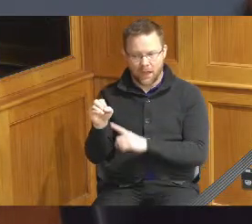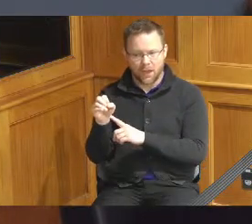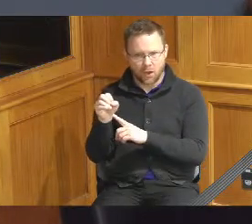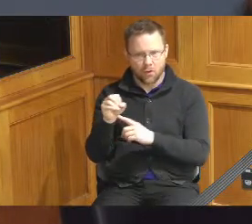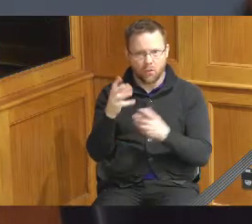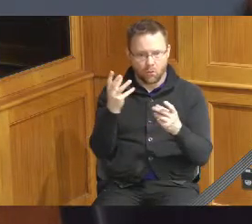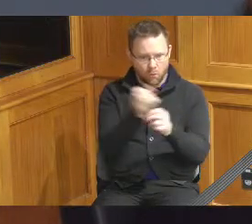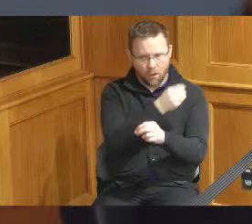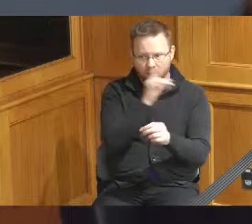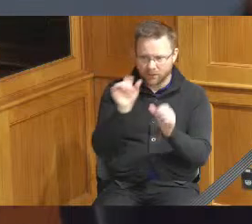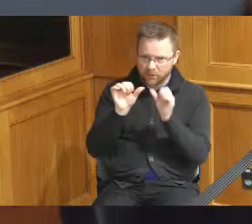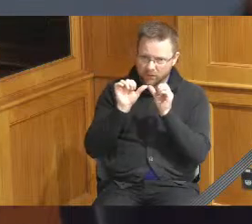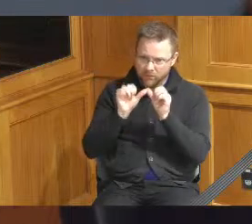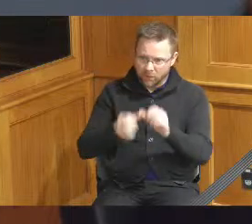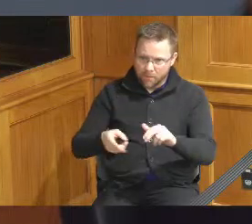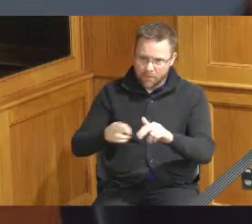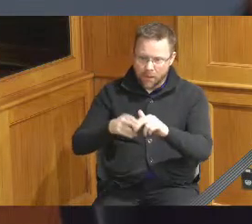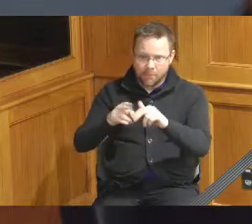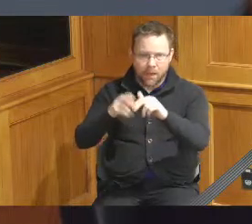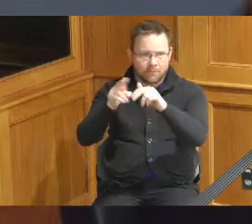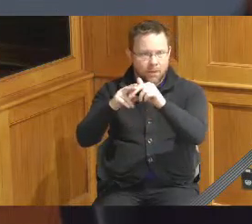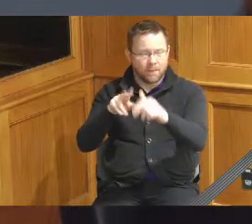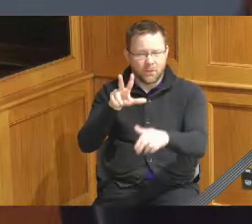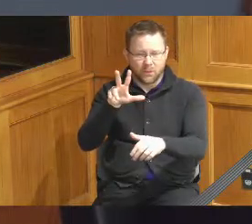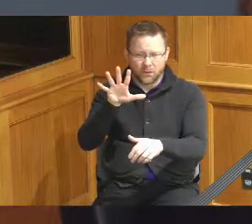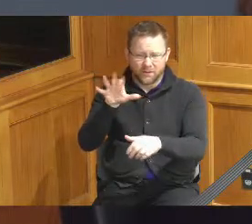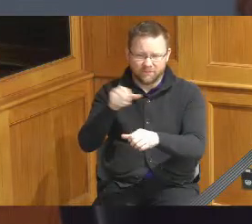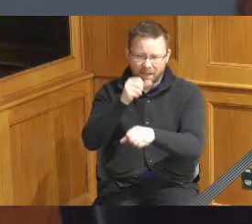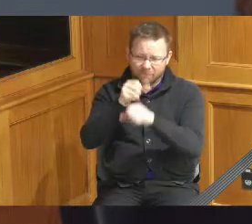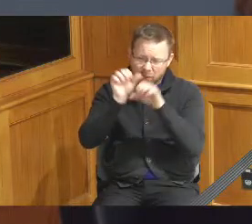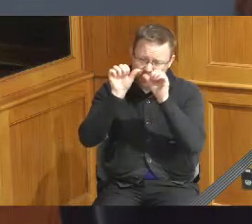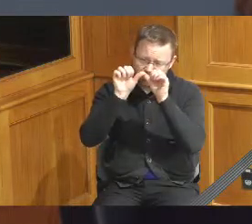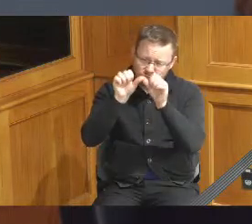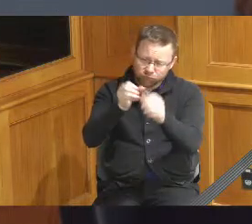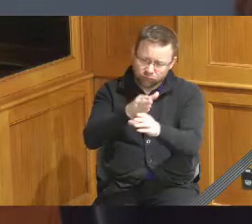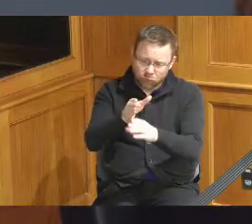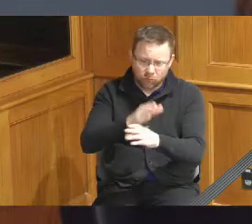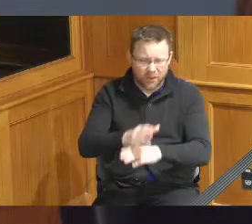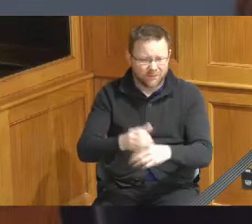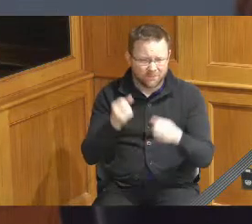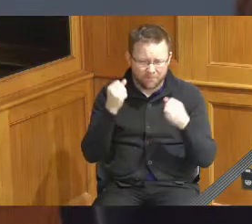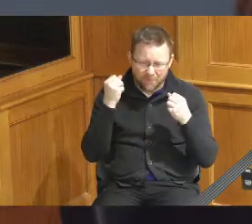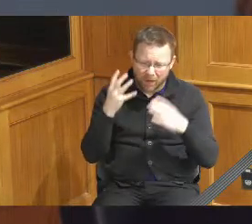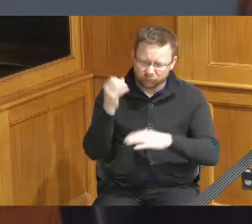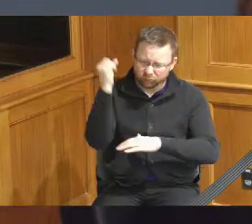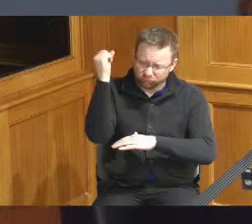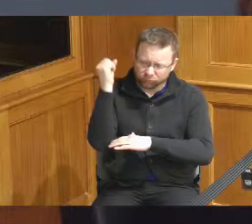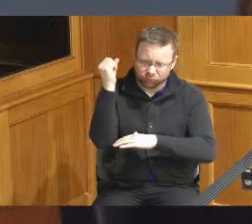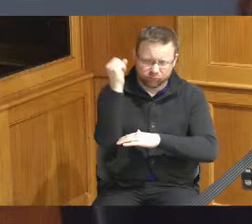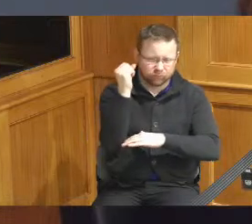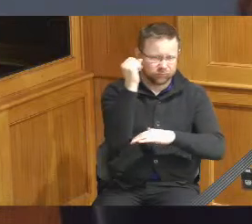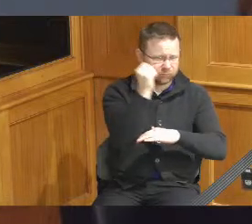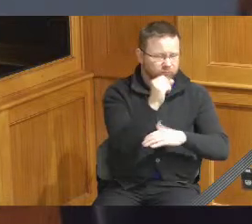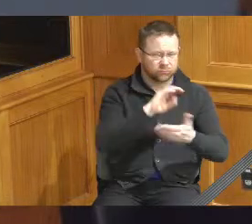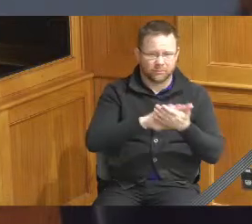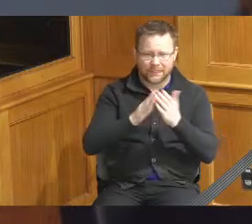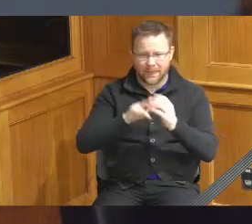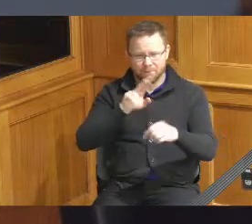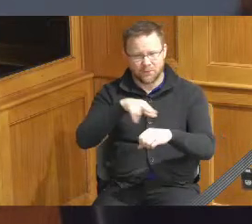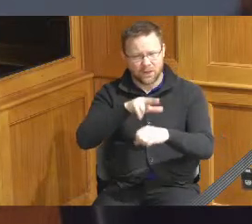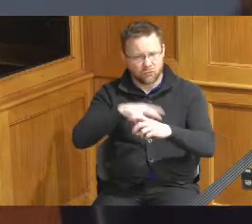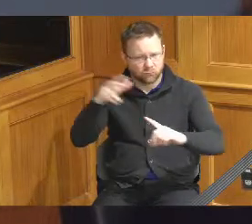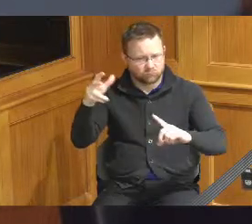build upon his illustrious 35-year career by breaking records, becoming a national champion,